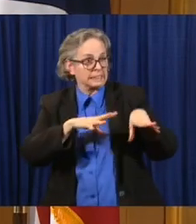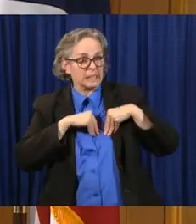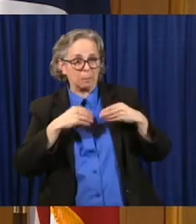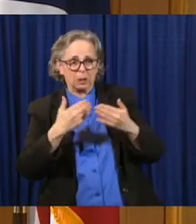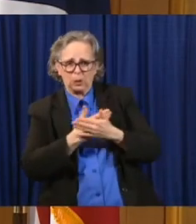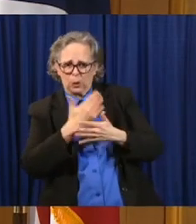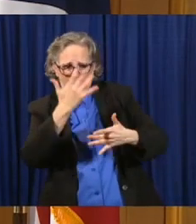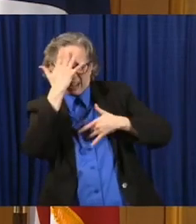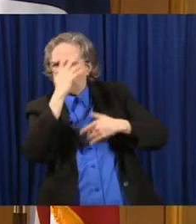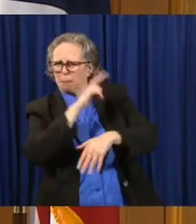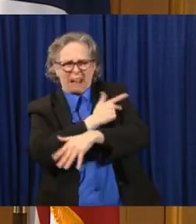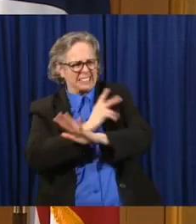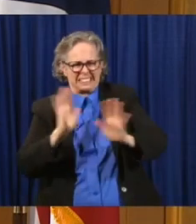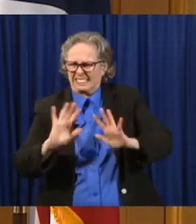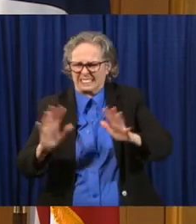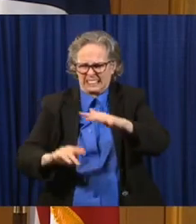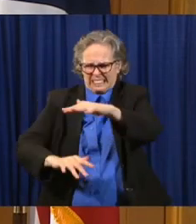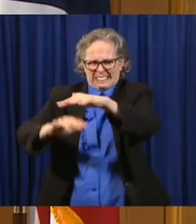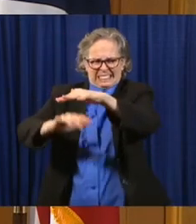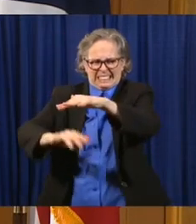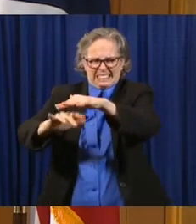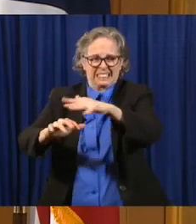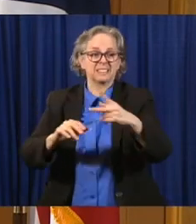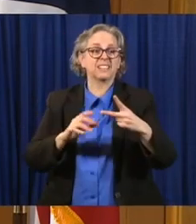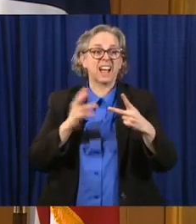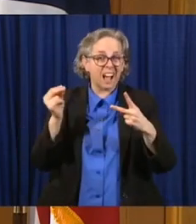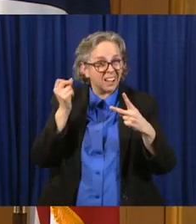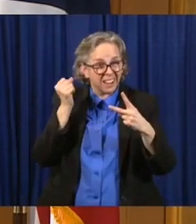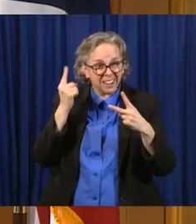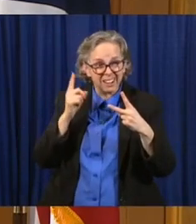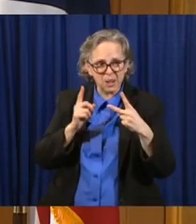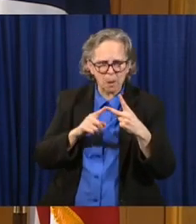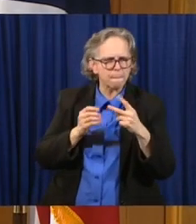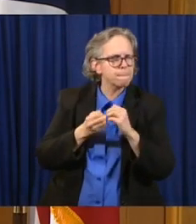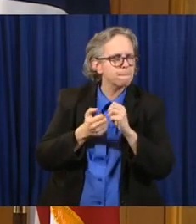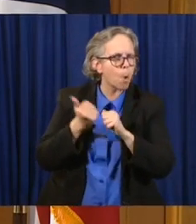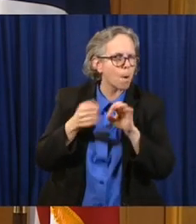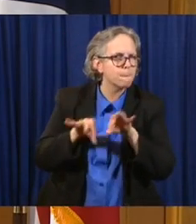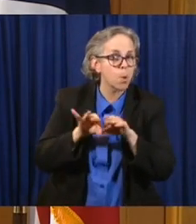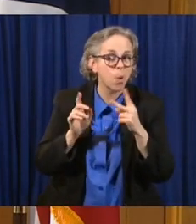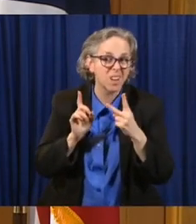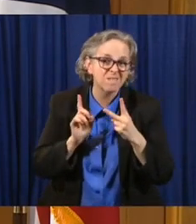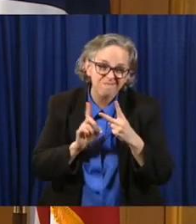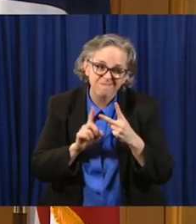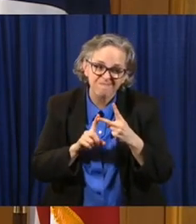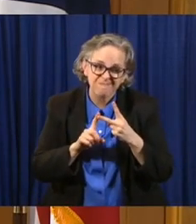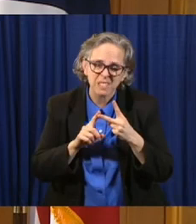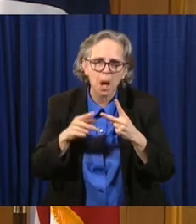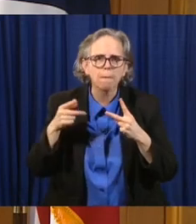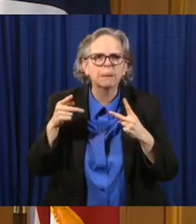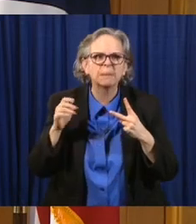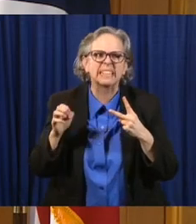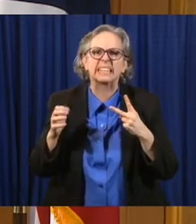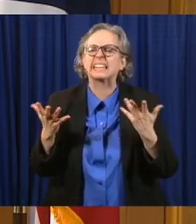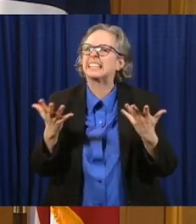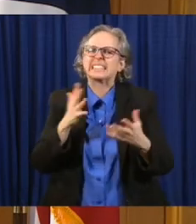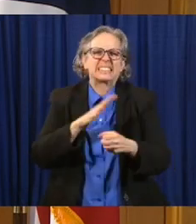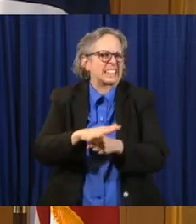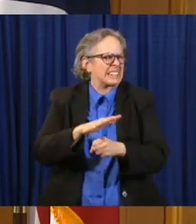patients. But probably the more important reason was because of our lack of personal protection